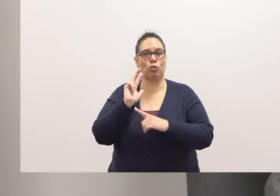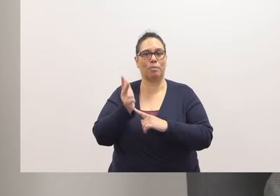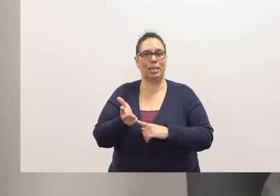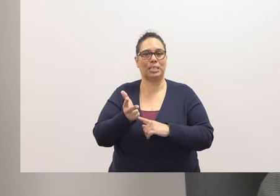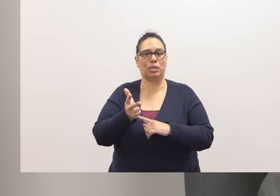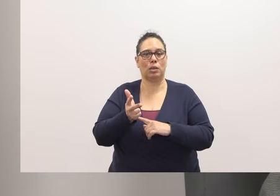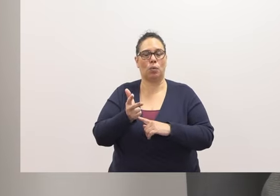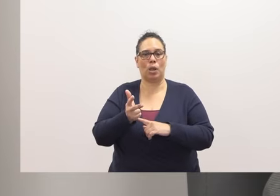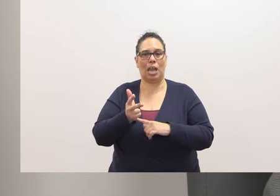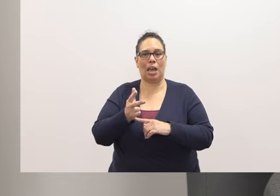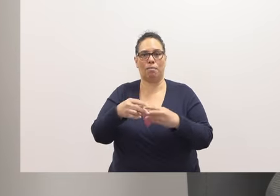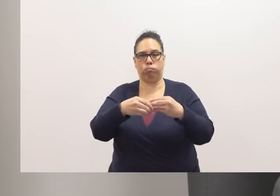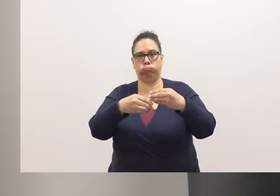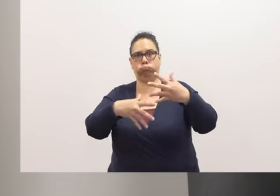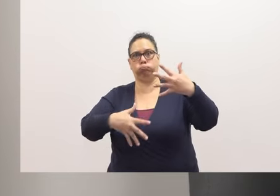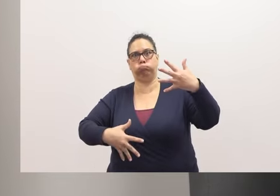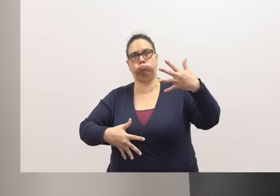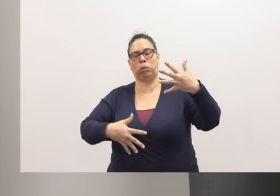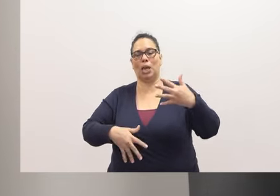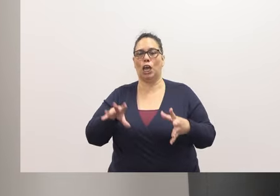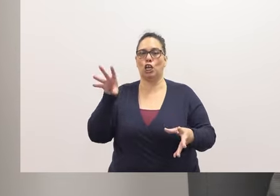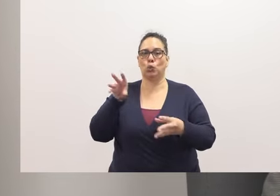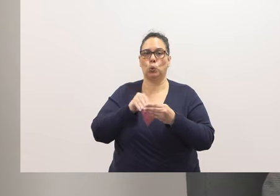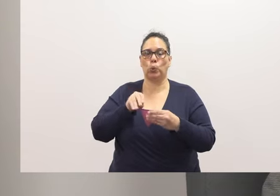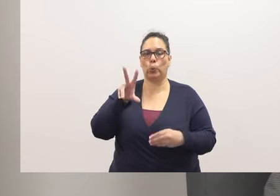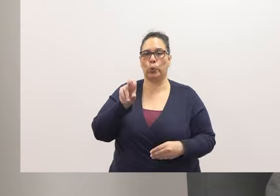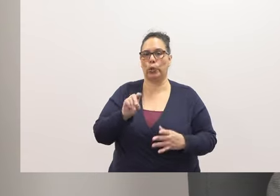list. We have 30 minutes total